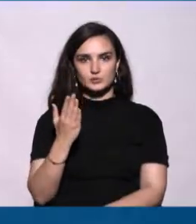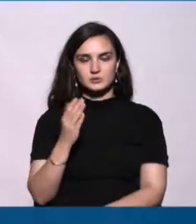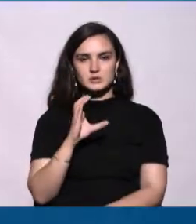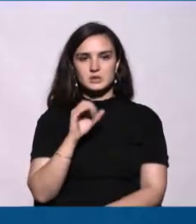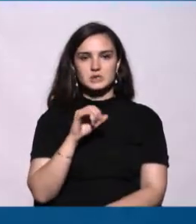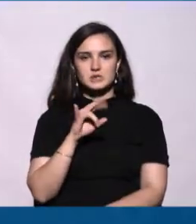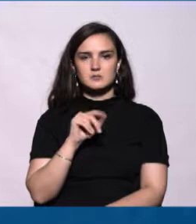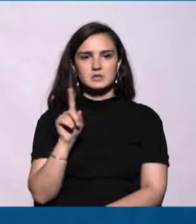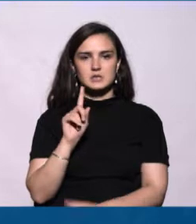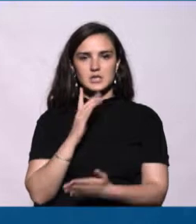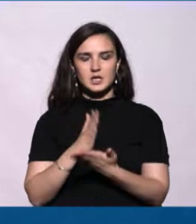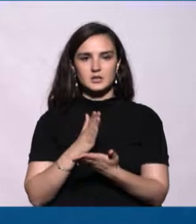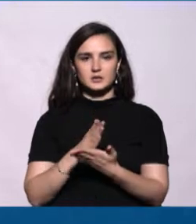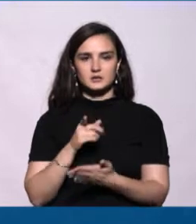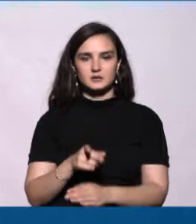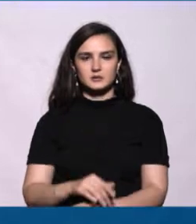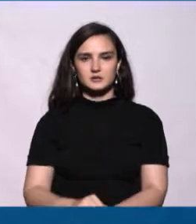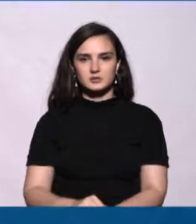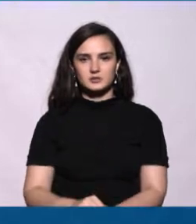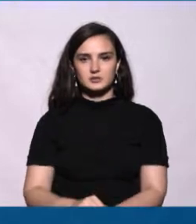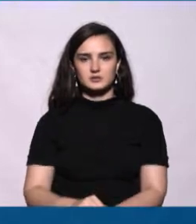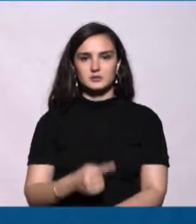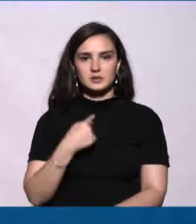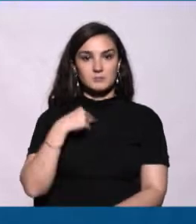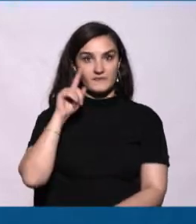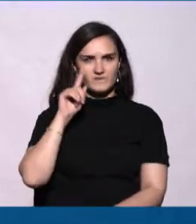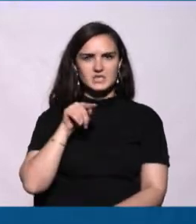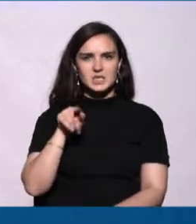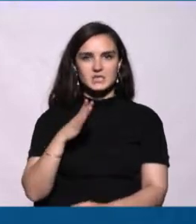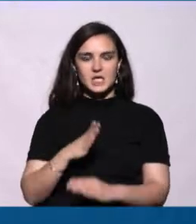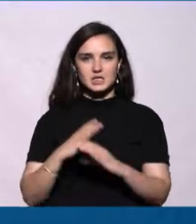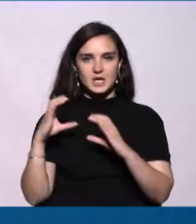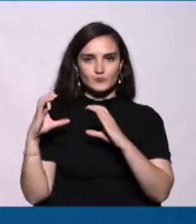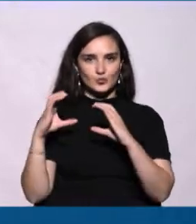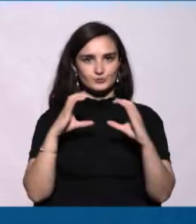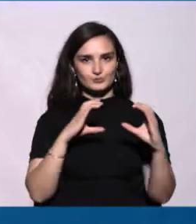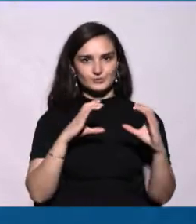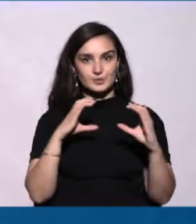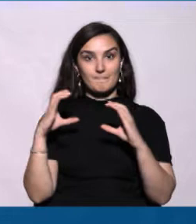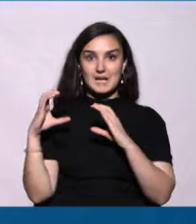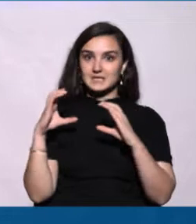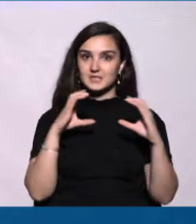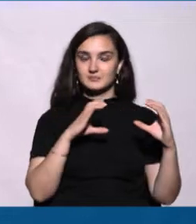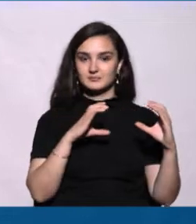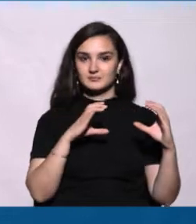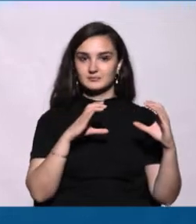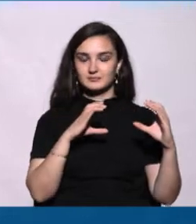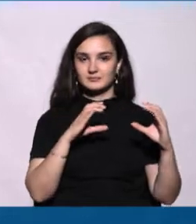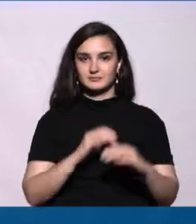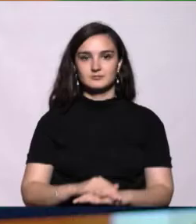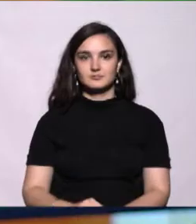Amanda, what is it? Oh, I know. It's a bus. Bus. A